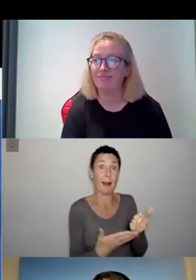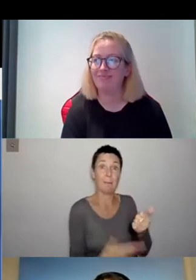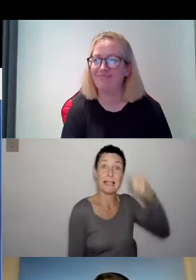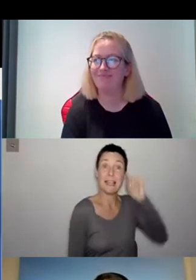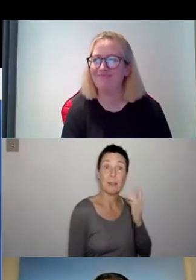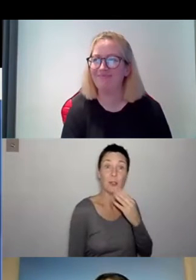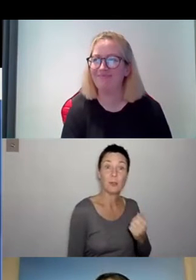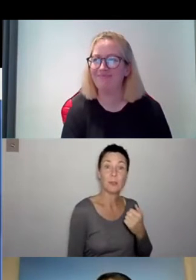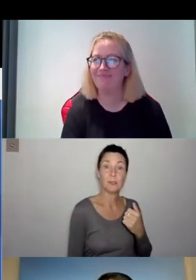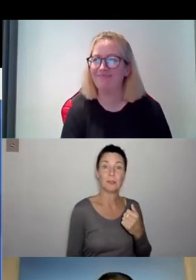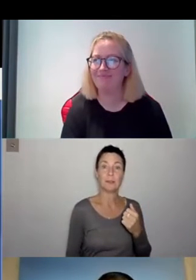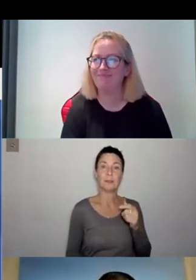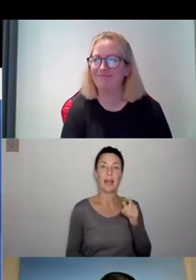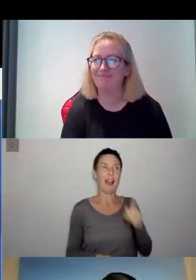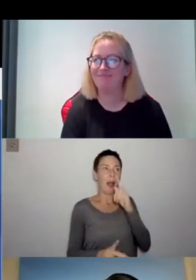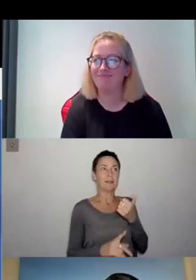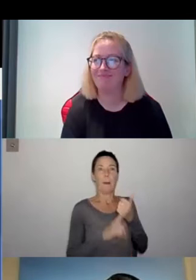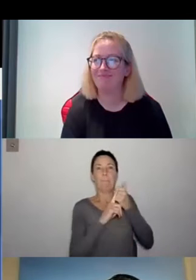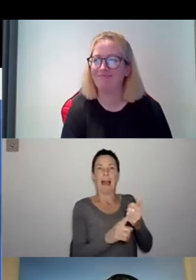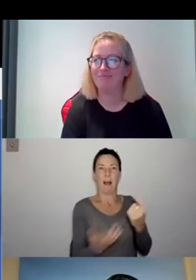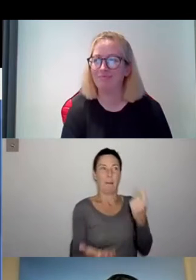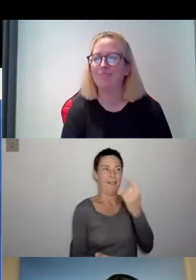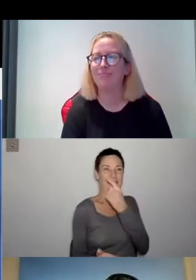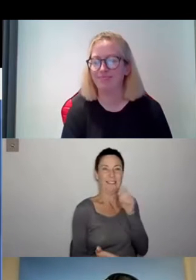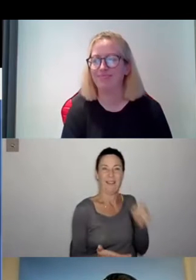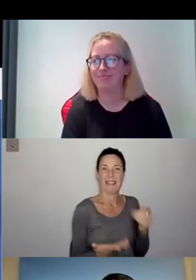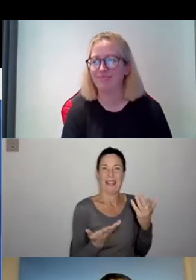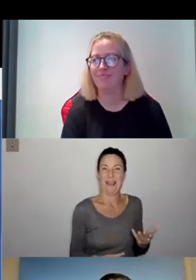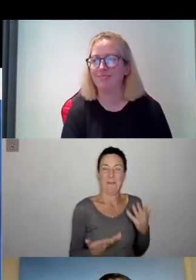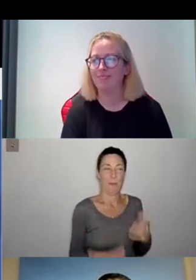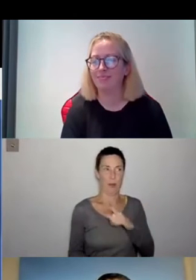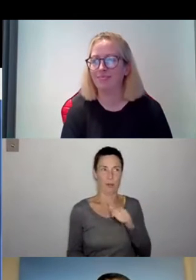you directly because my research didn't focus on that particular group.